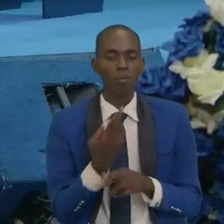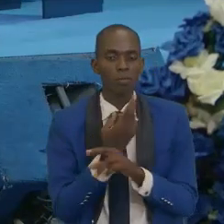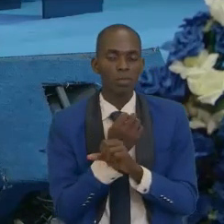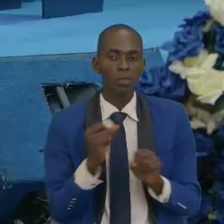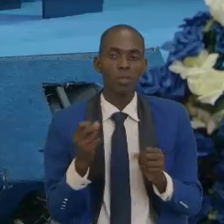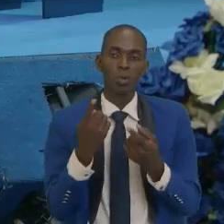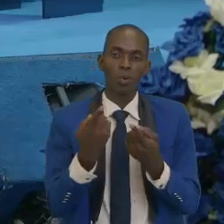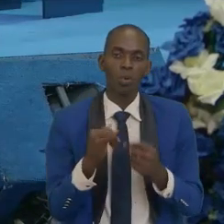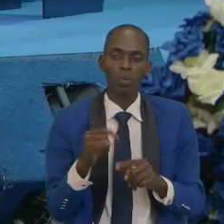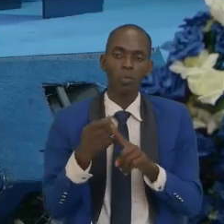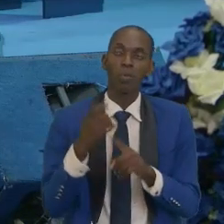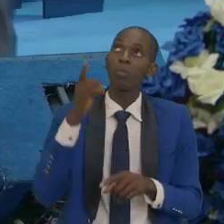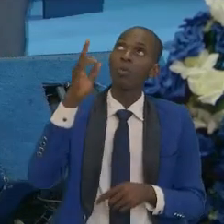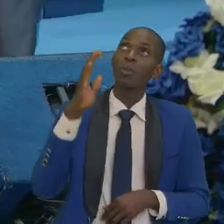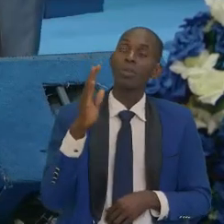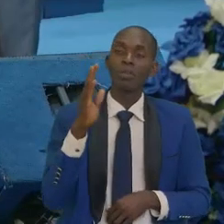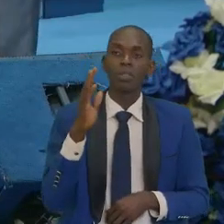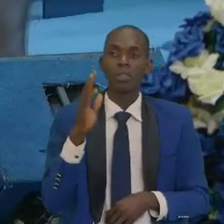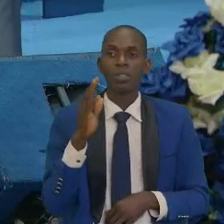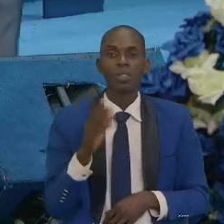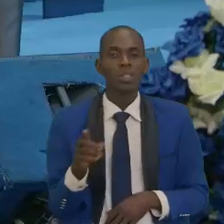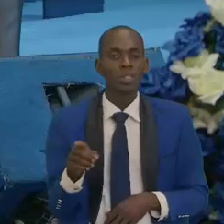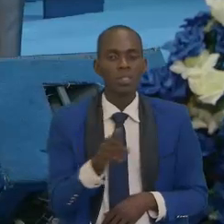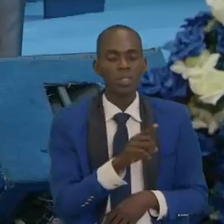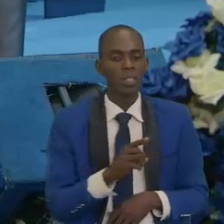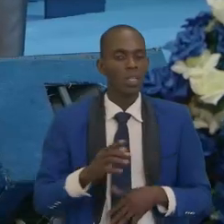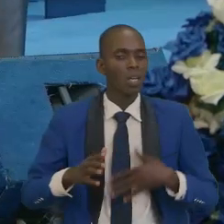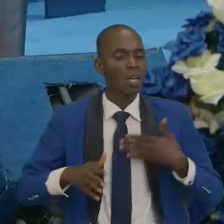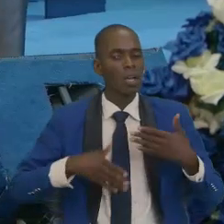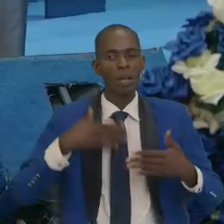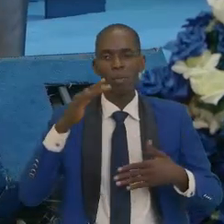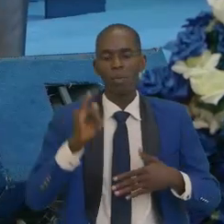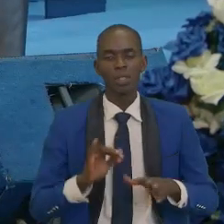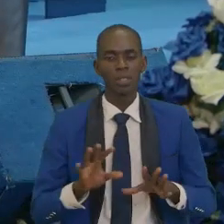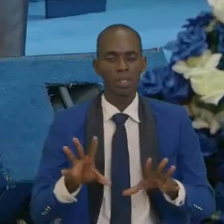God. They gladly received the word.